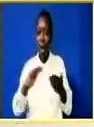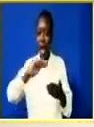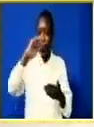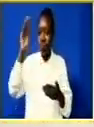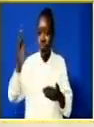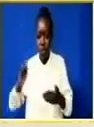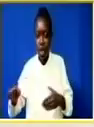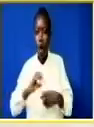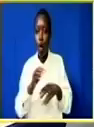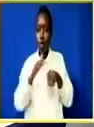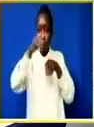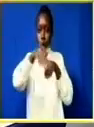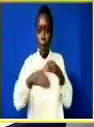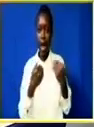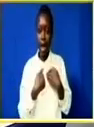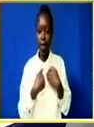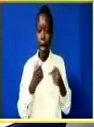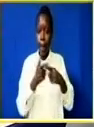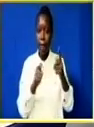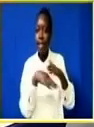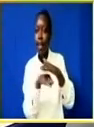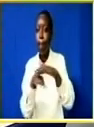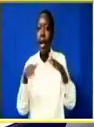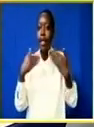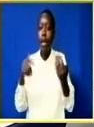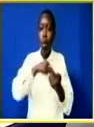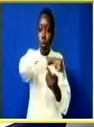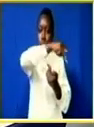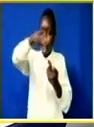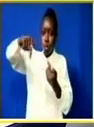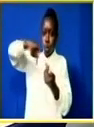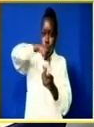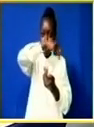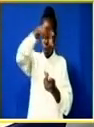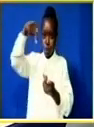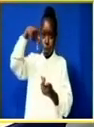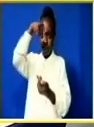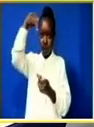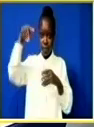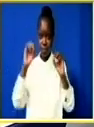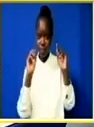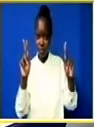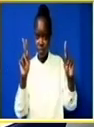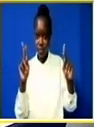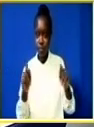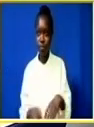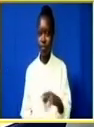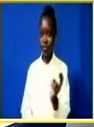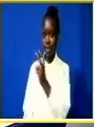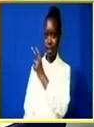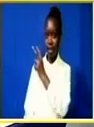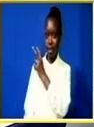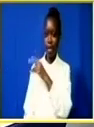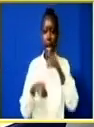Yes. So if the land is slanted, mm-hmm. if that is the land, mm-hmm. don't dig going down.